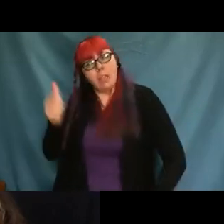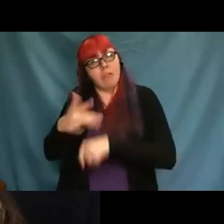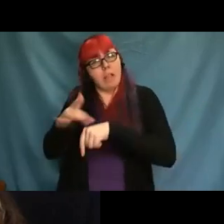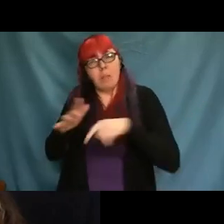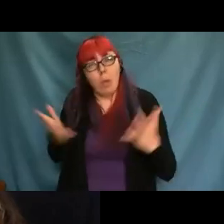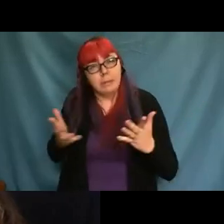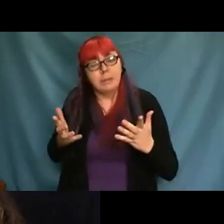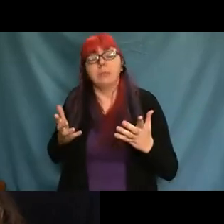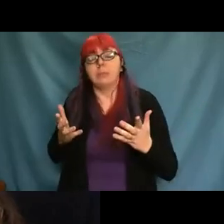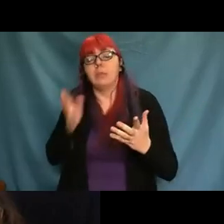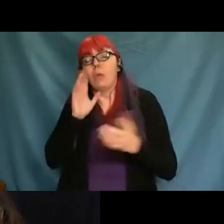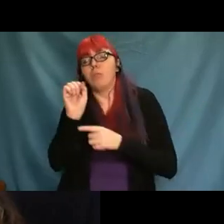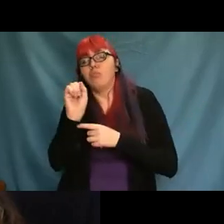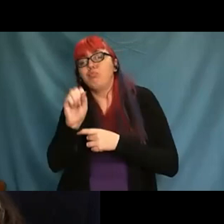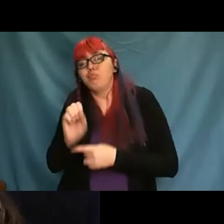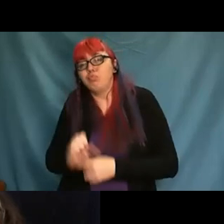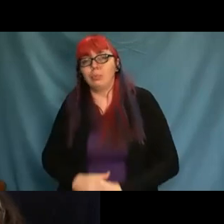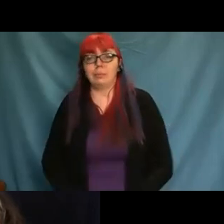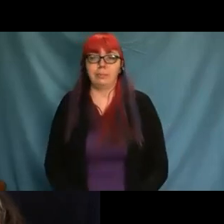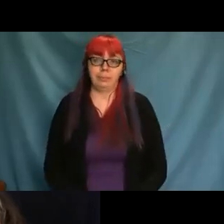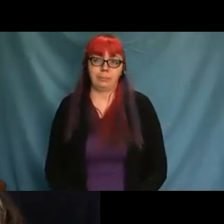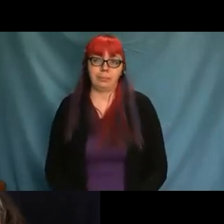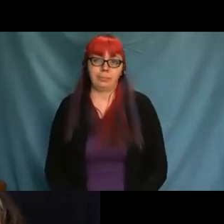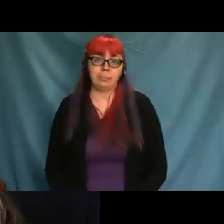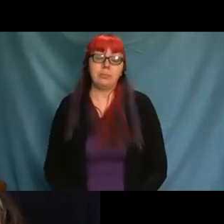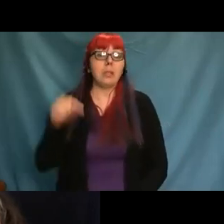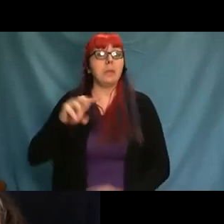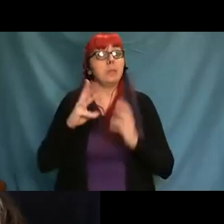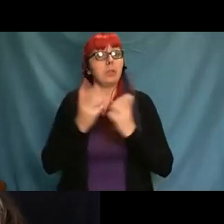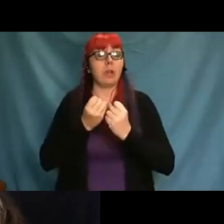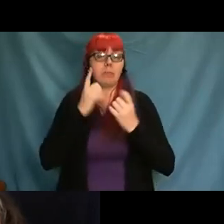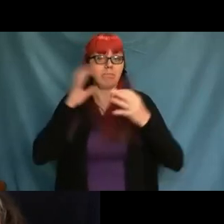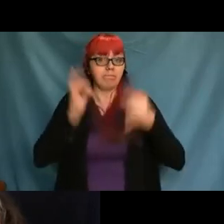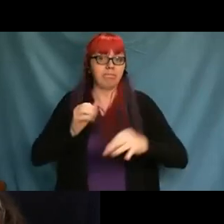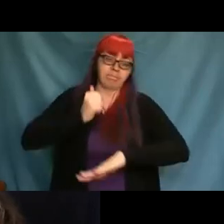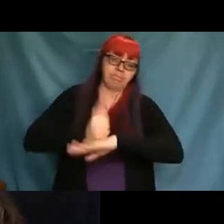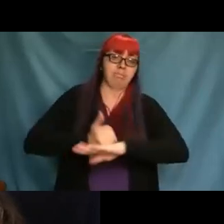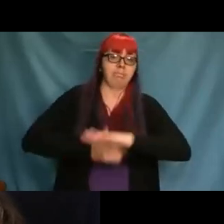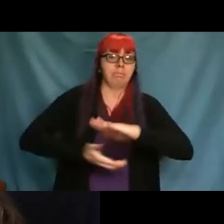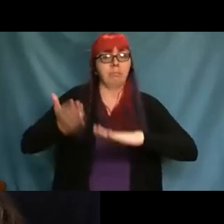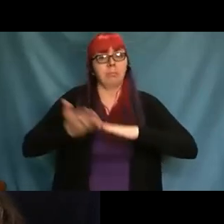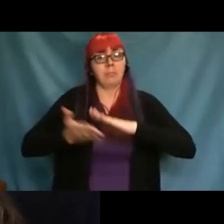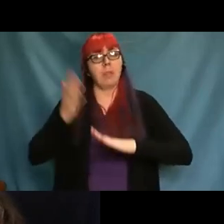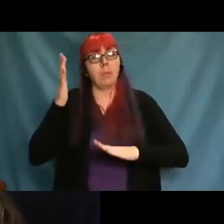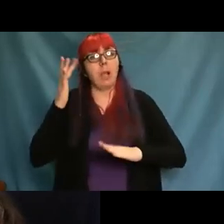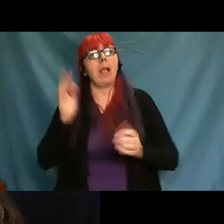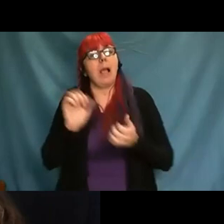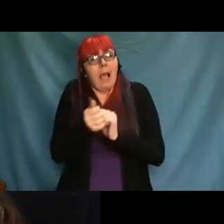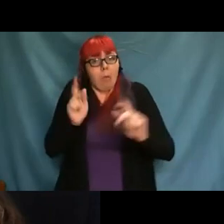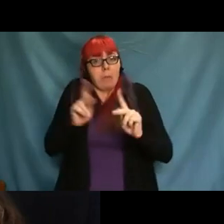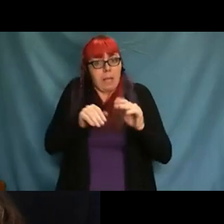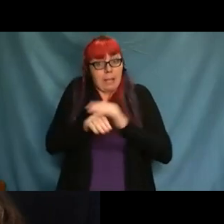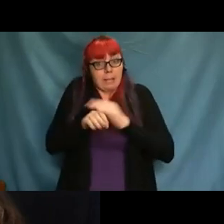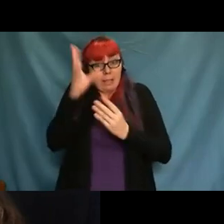One of the factors that has led us to do this workshop is the change in the way people are accessing content. People can